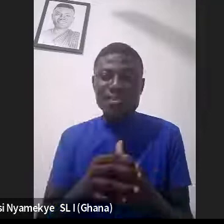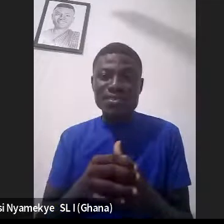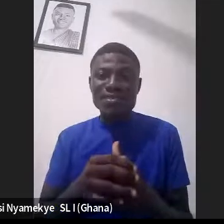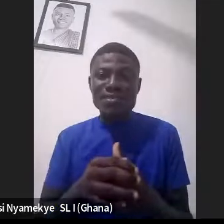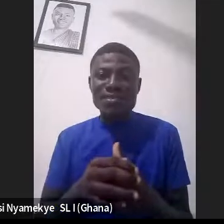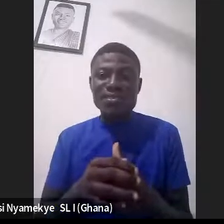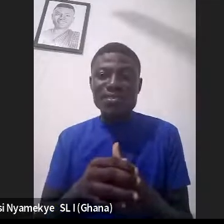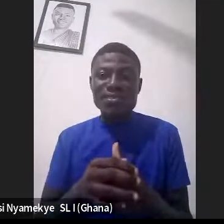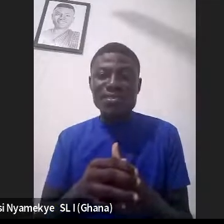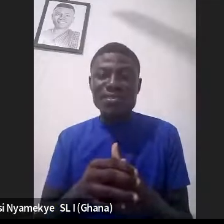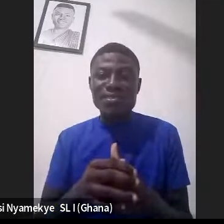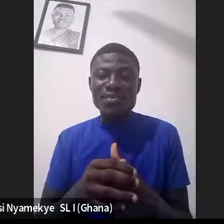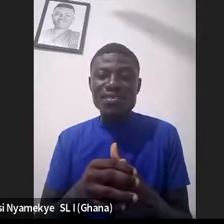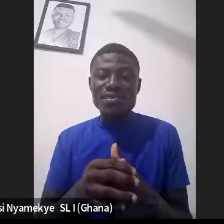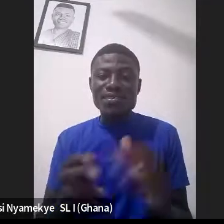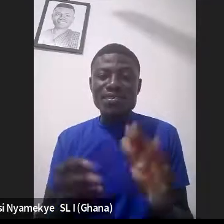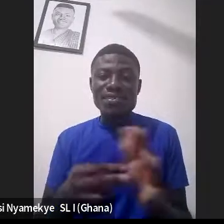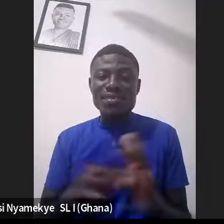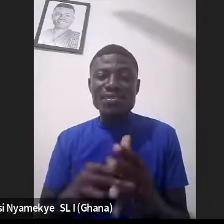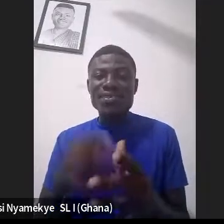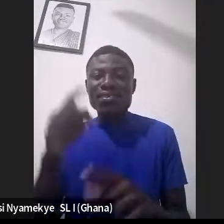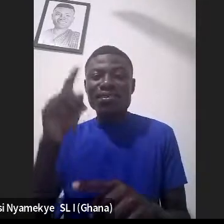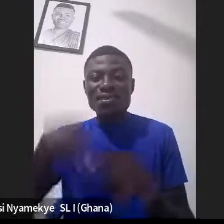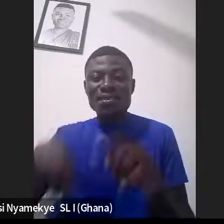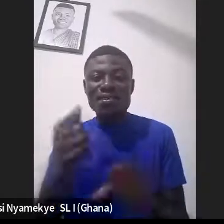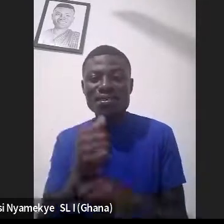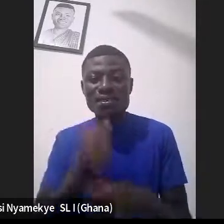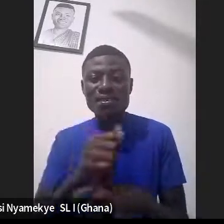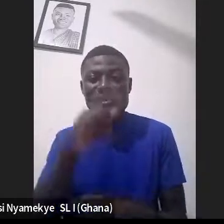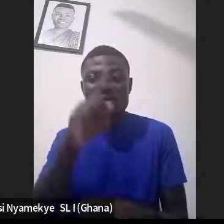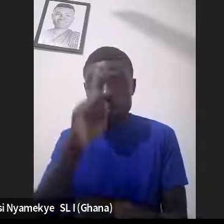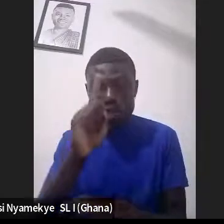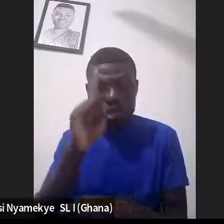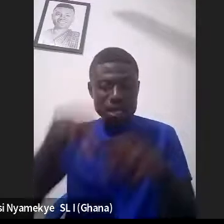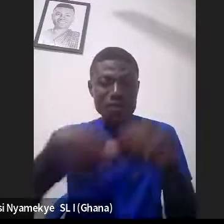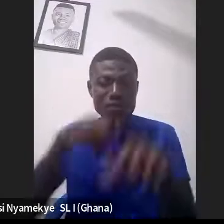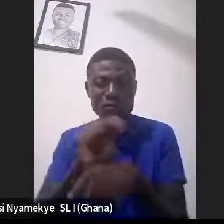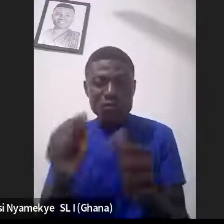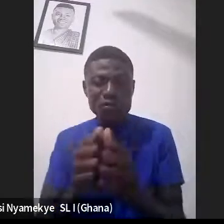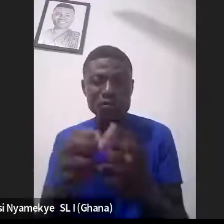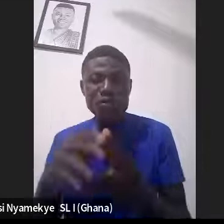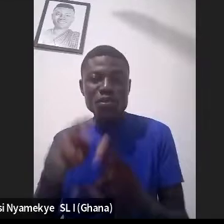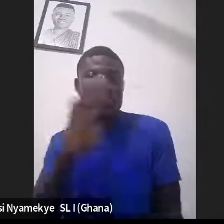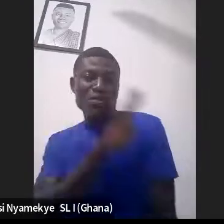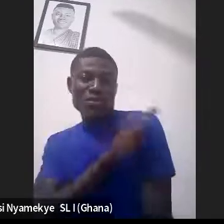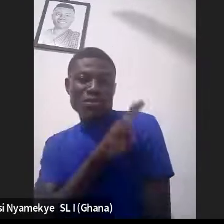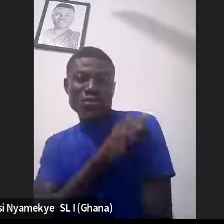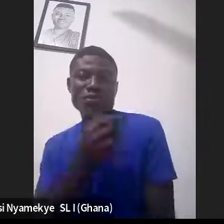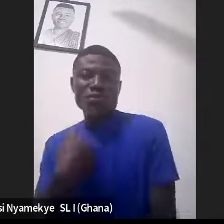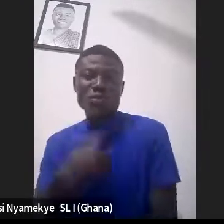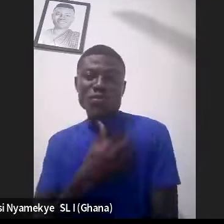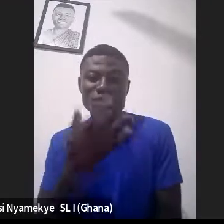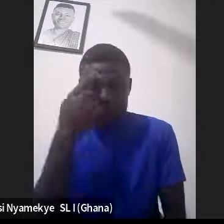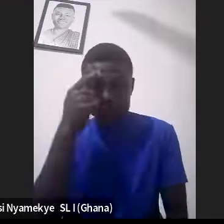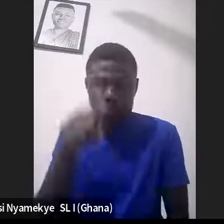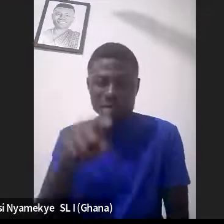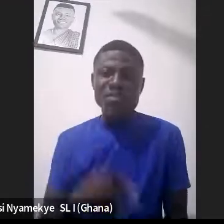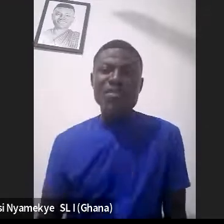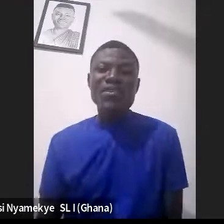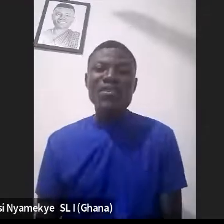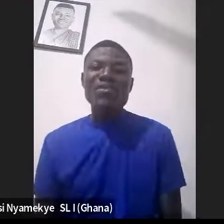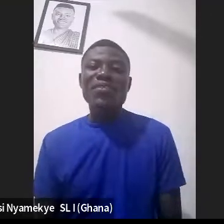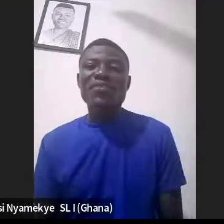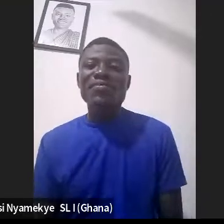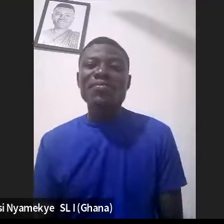be even able to put together the letter one like that. So Benjamin, we are rooting for you. Just tell him that.